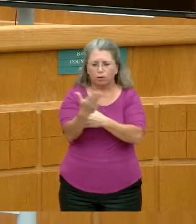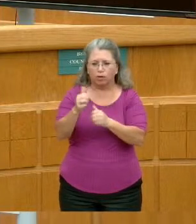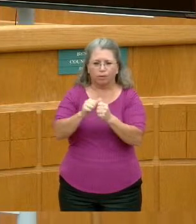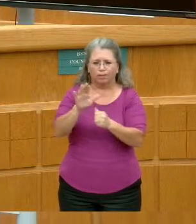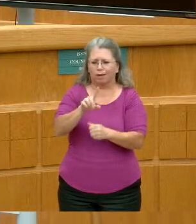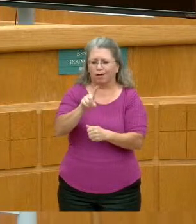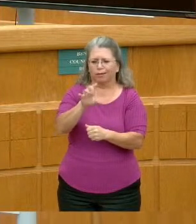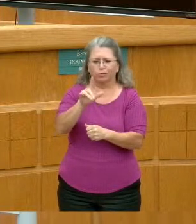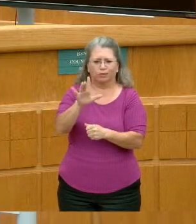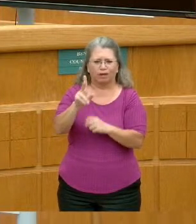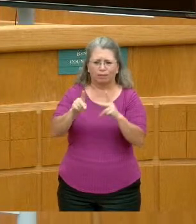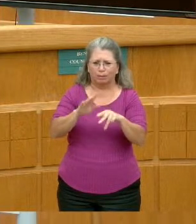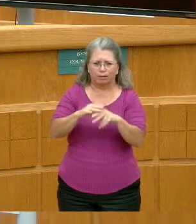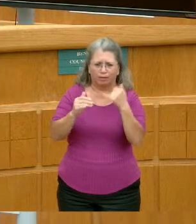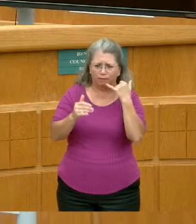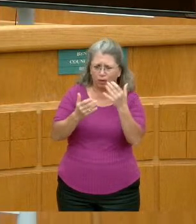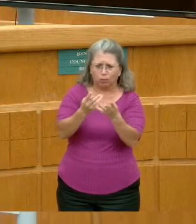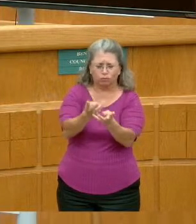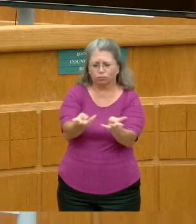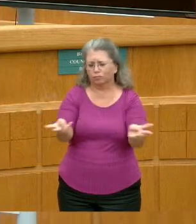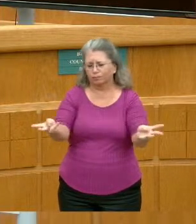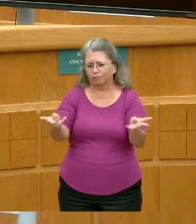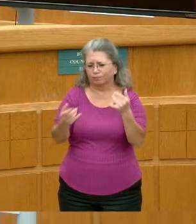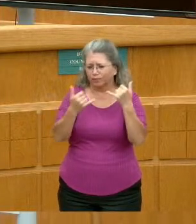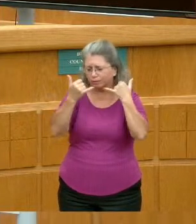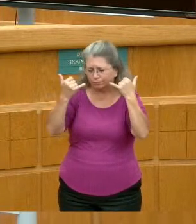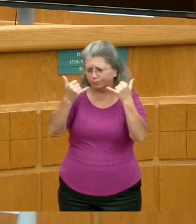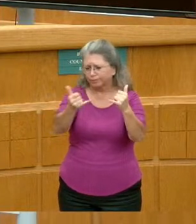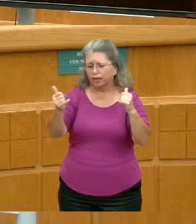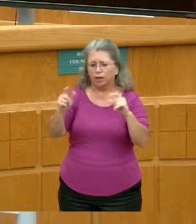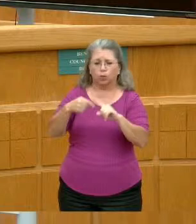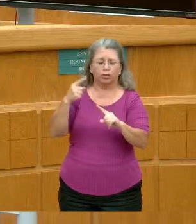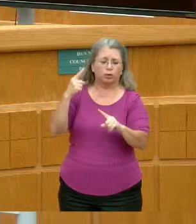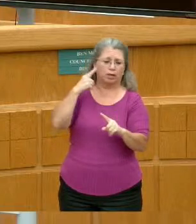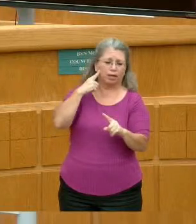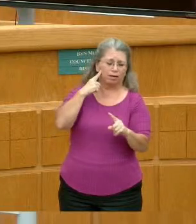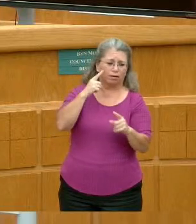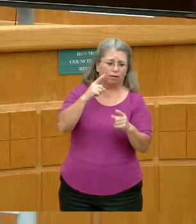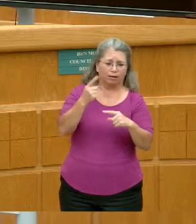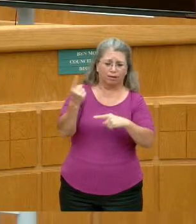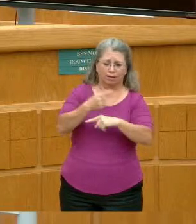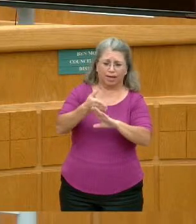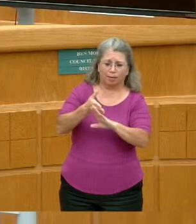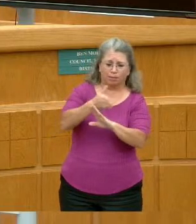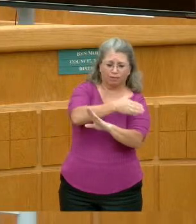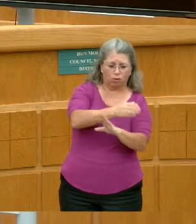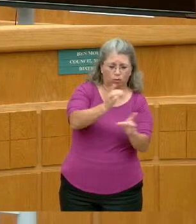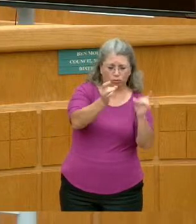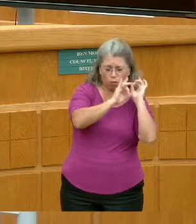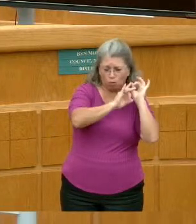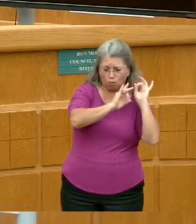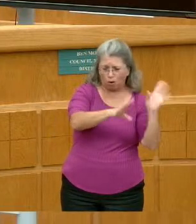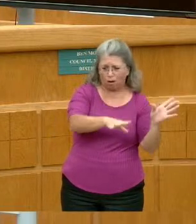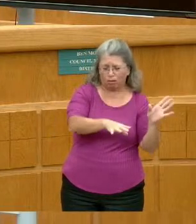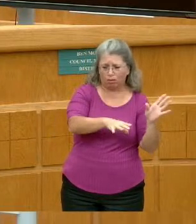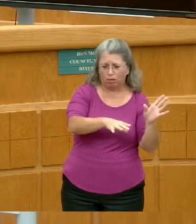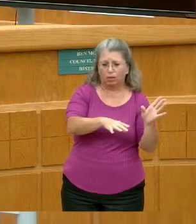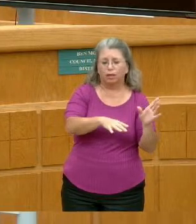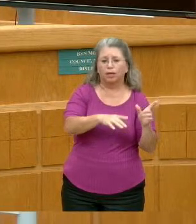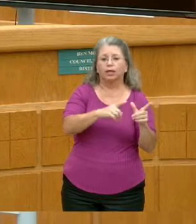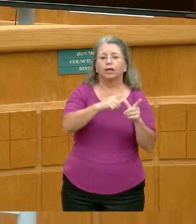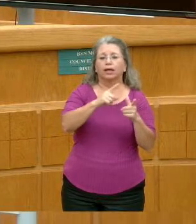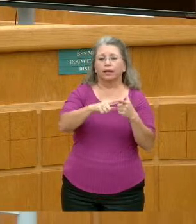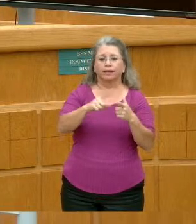And when you hear how horrible the day was the day before, and then you hear that the staffing for